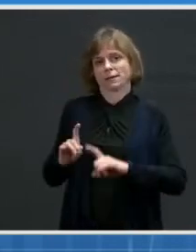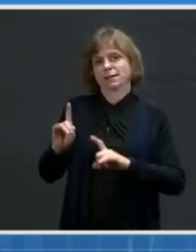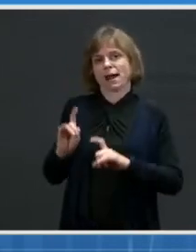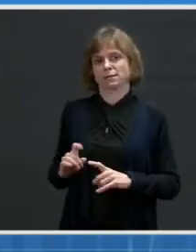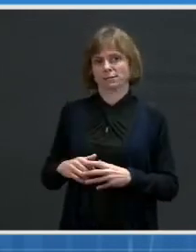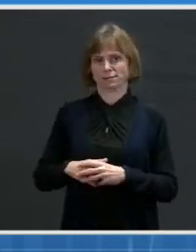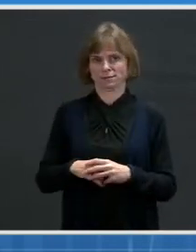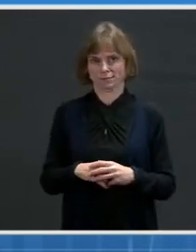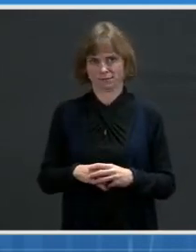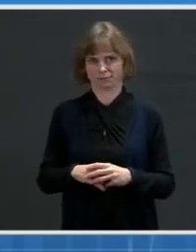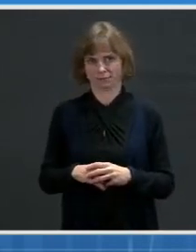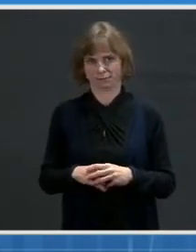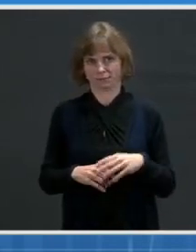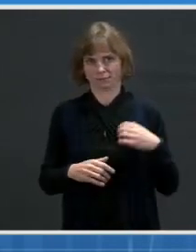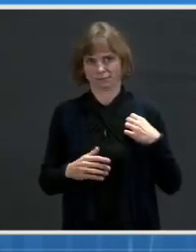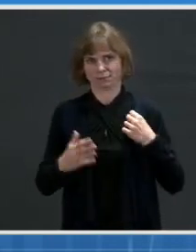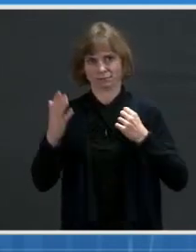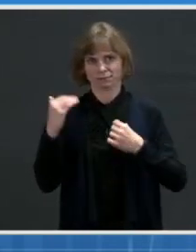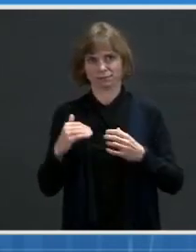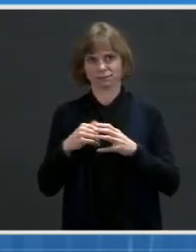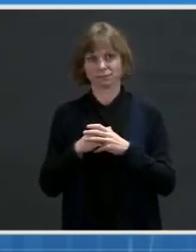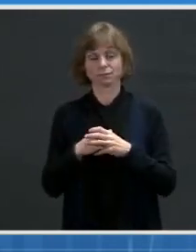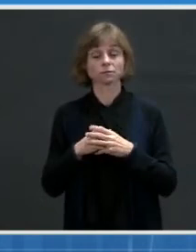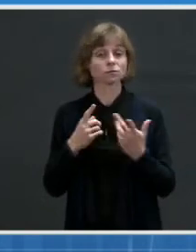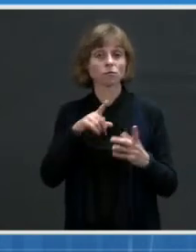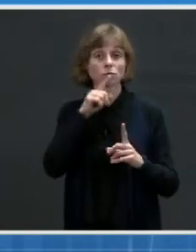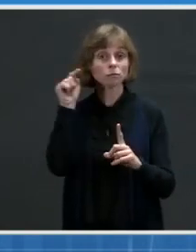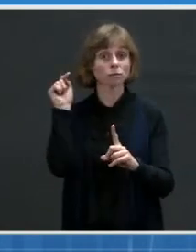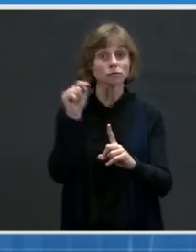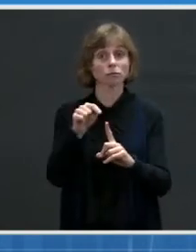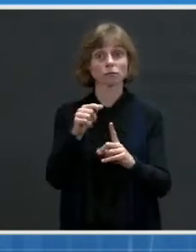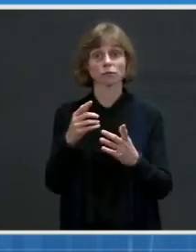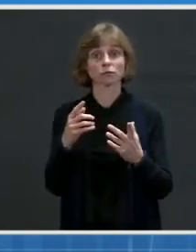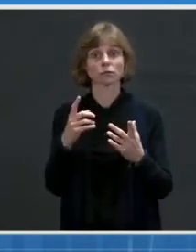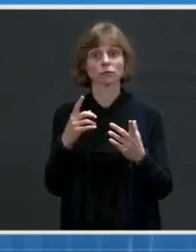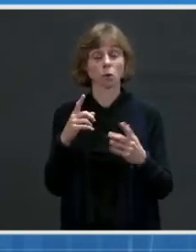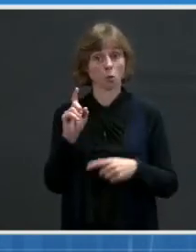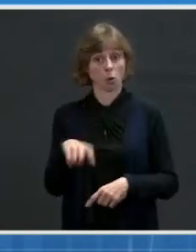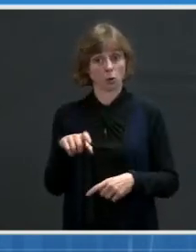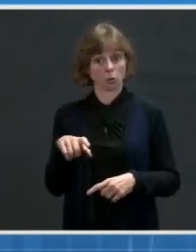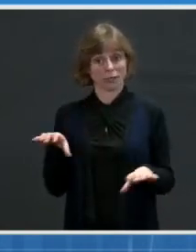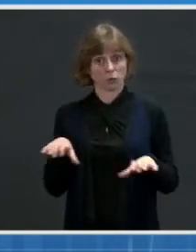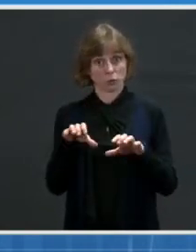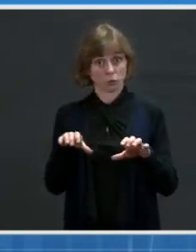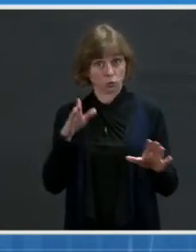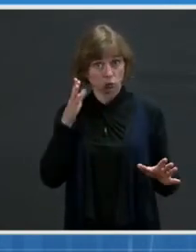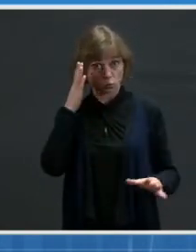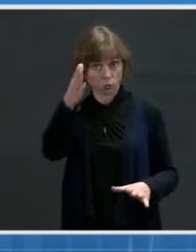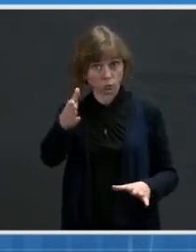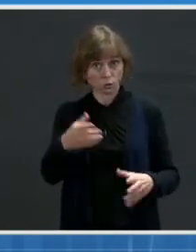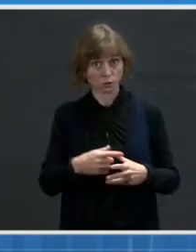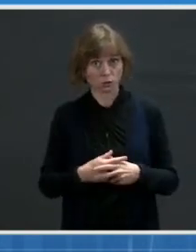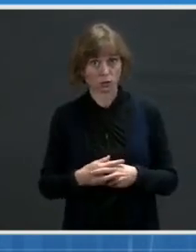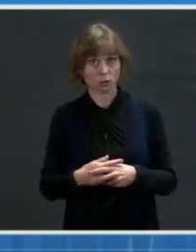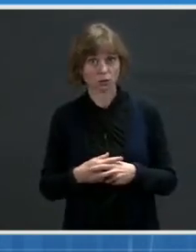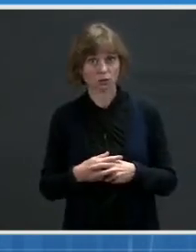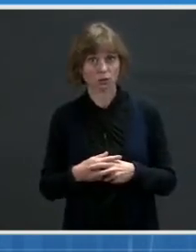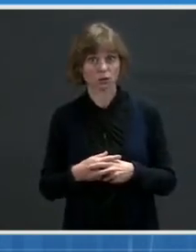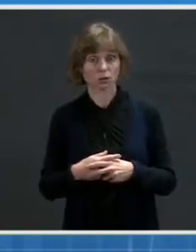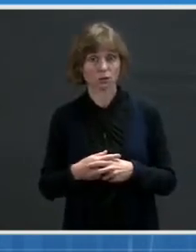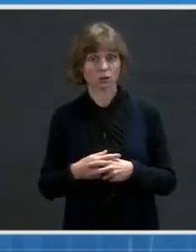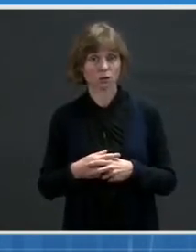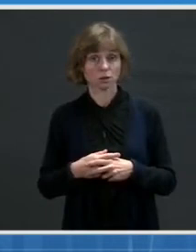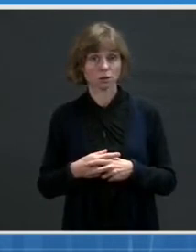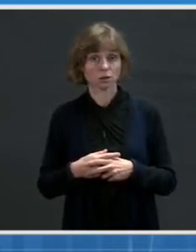Can I have the next slide? The bottom line of what we need to do looking forward, and the clear need